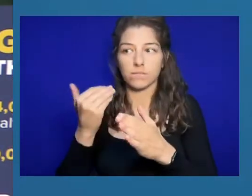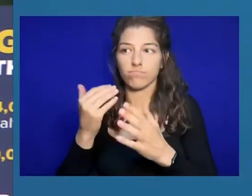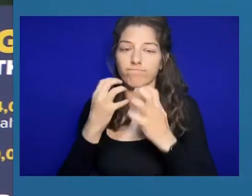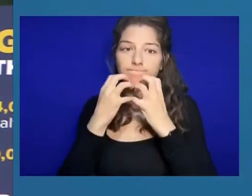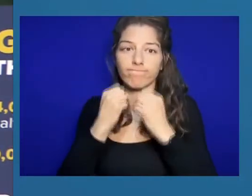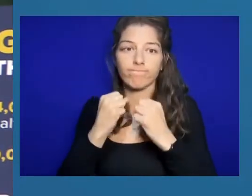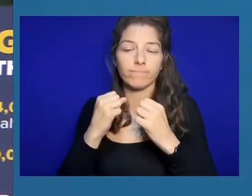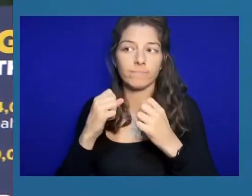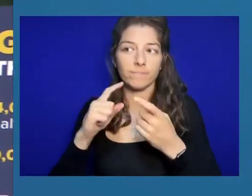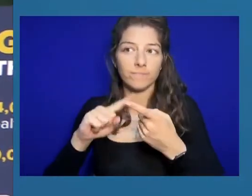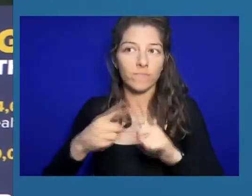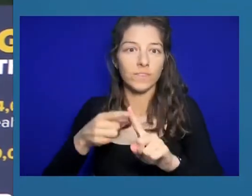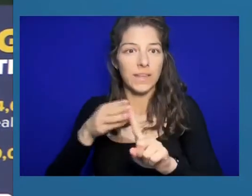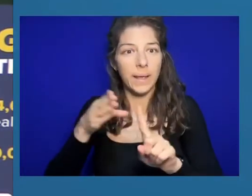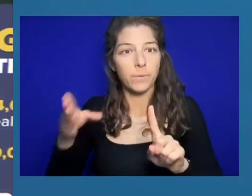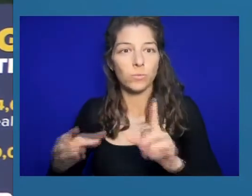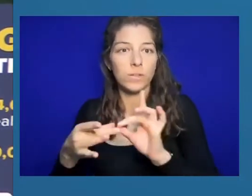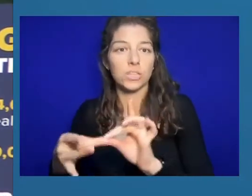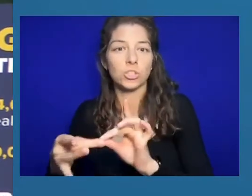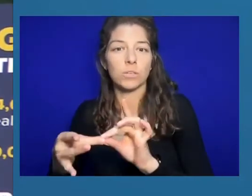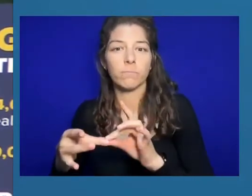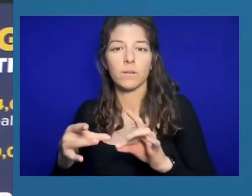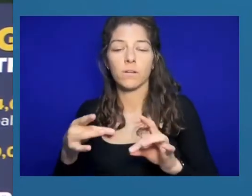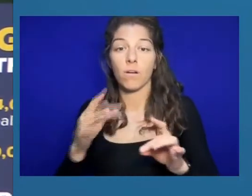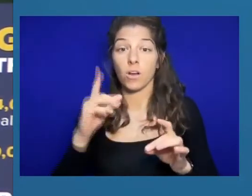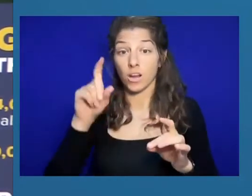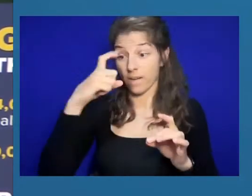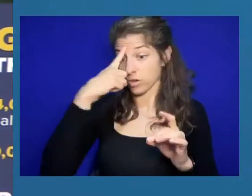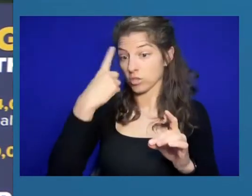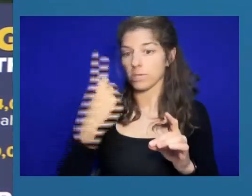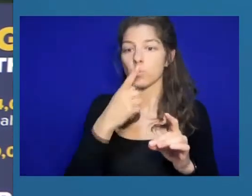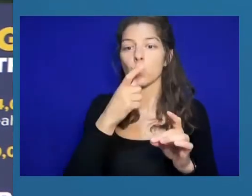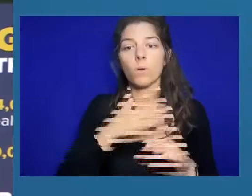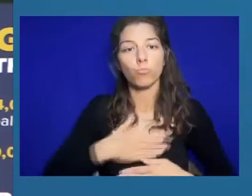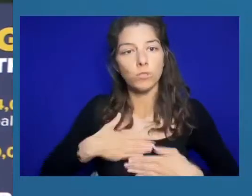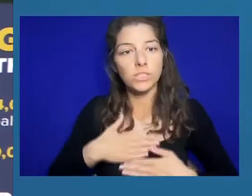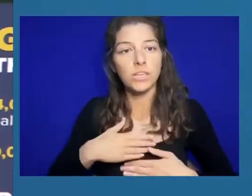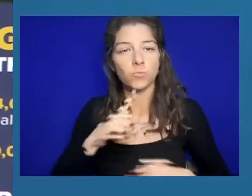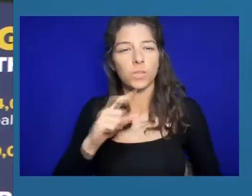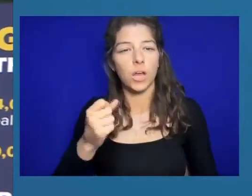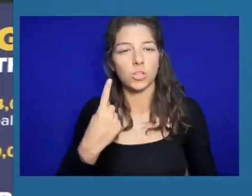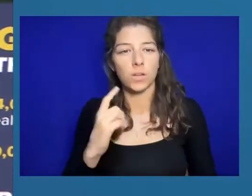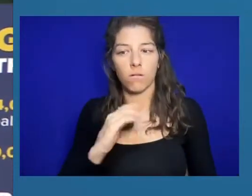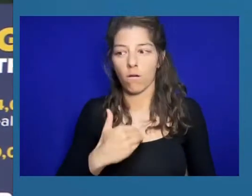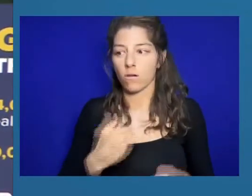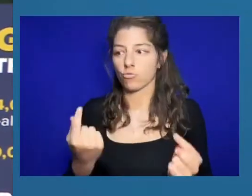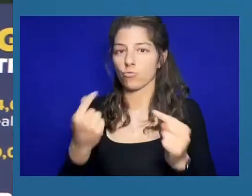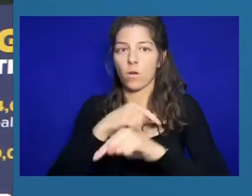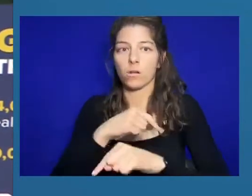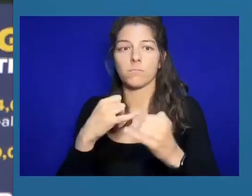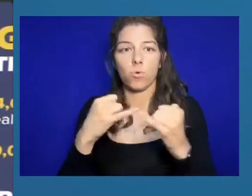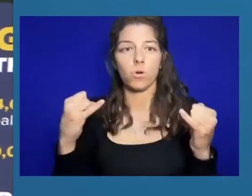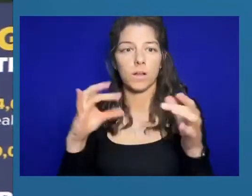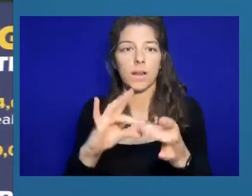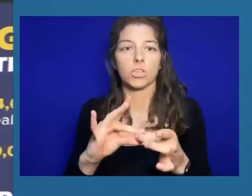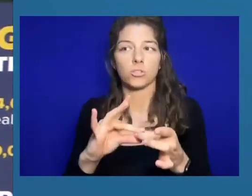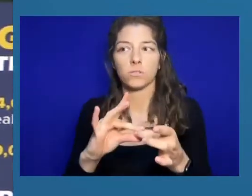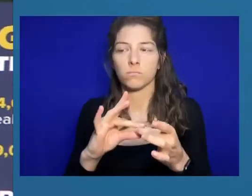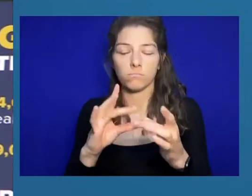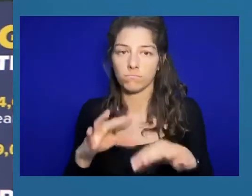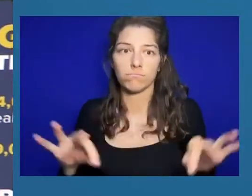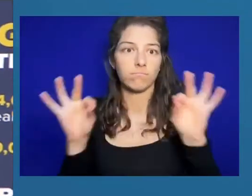friends and neighbors. But we have in our governor someone who appreciates and understands our cross-border connections like no other governor